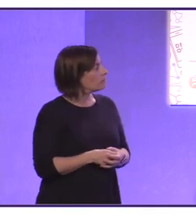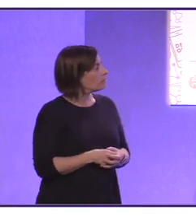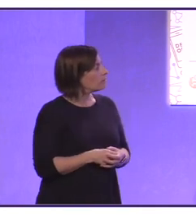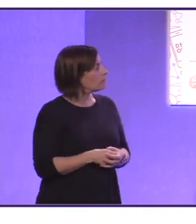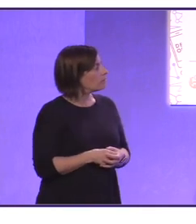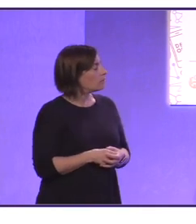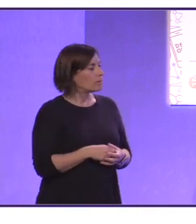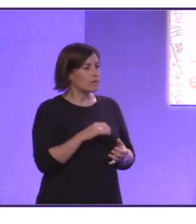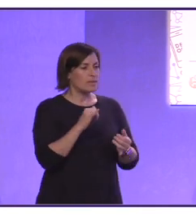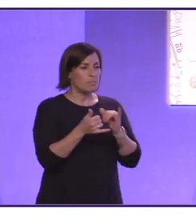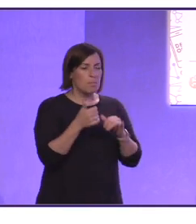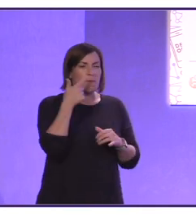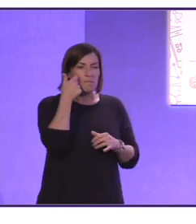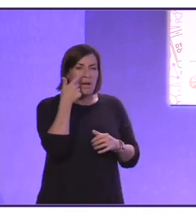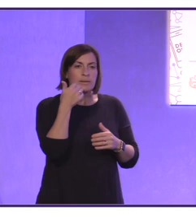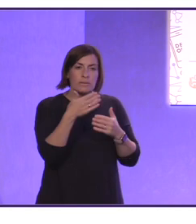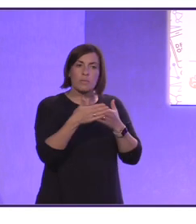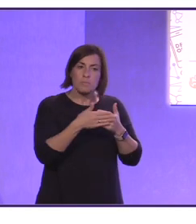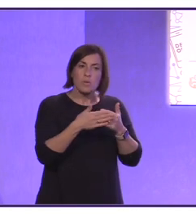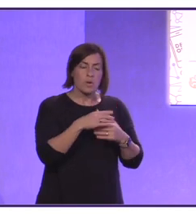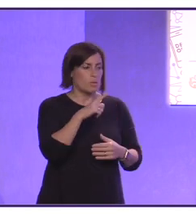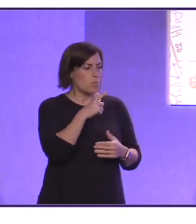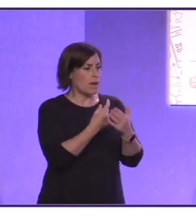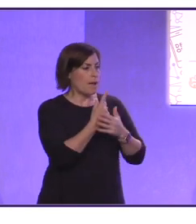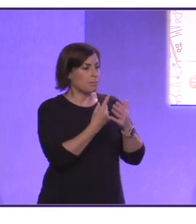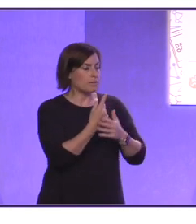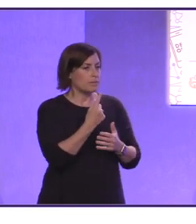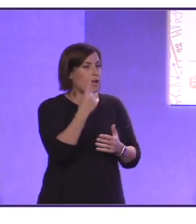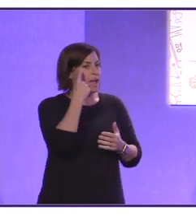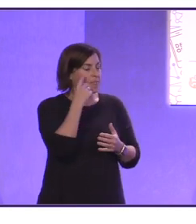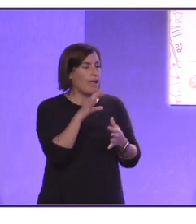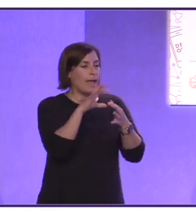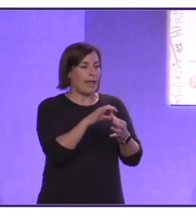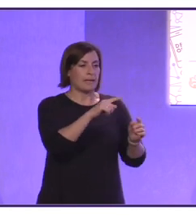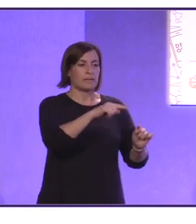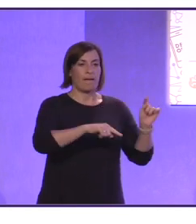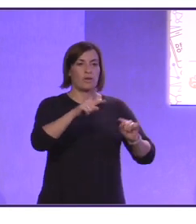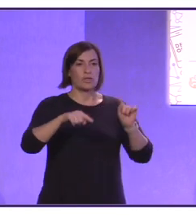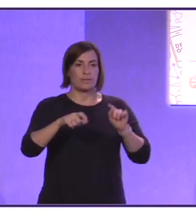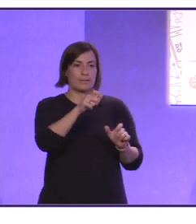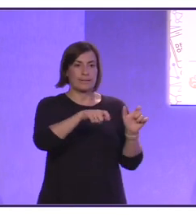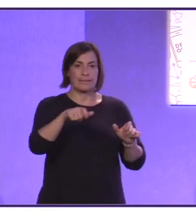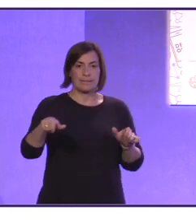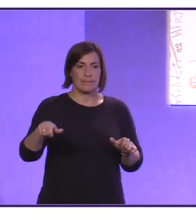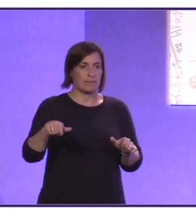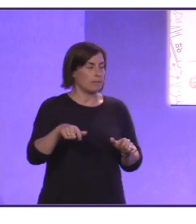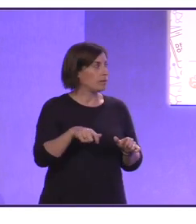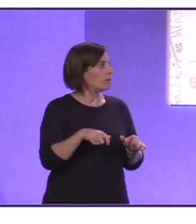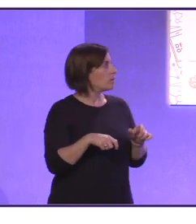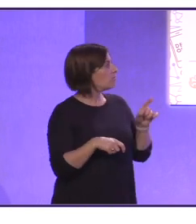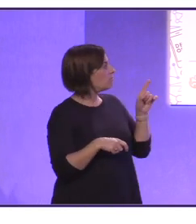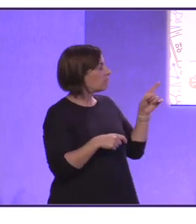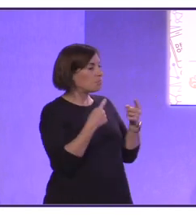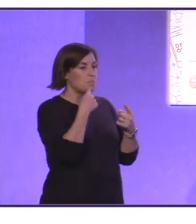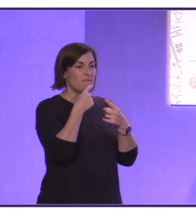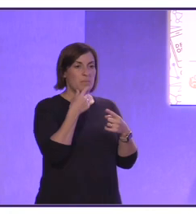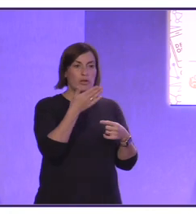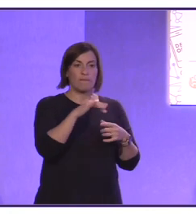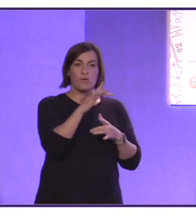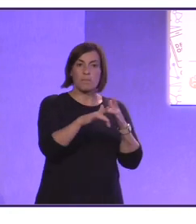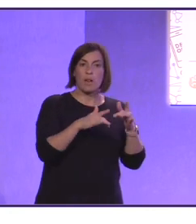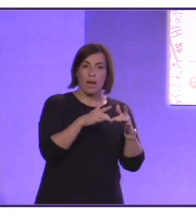us. I think, Pat, on some level, it's about diversity. All this information's published online. There's a GitHub repo